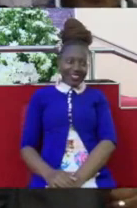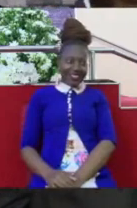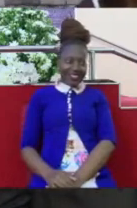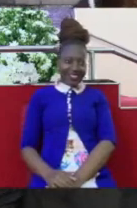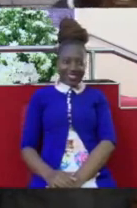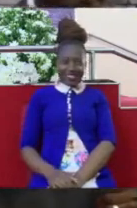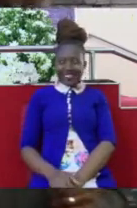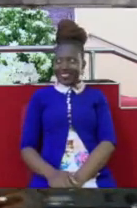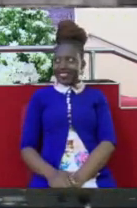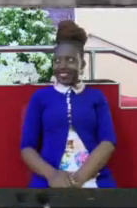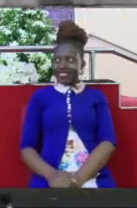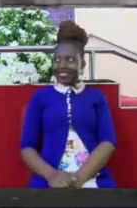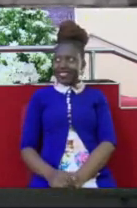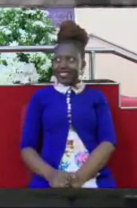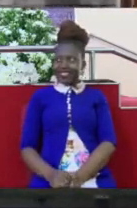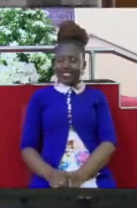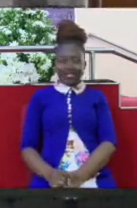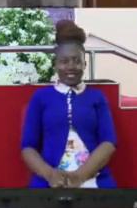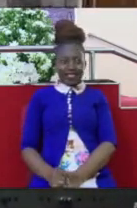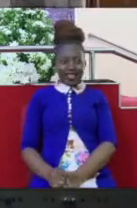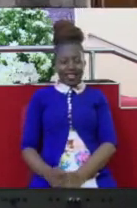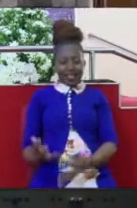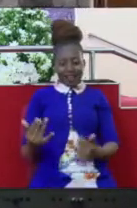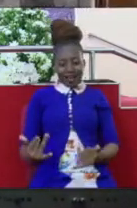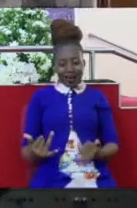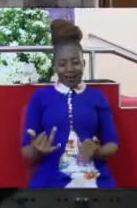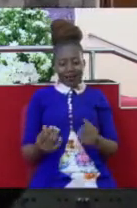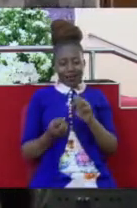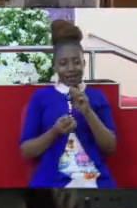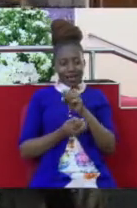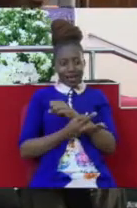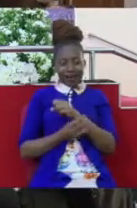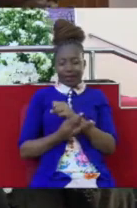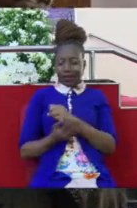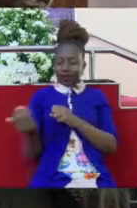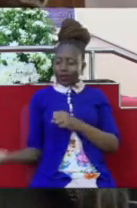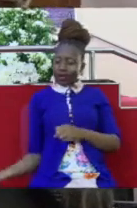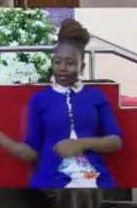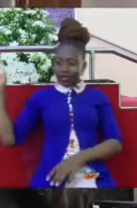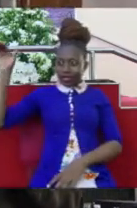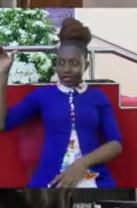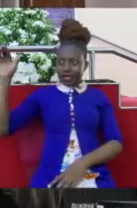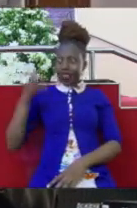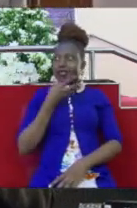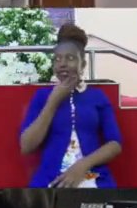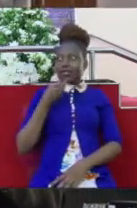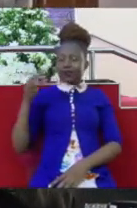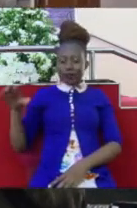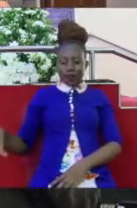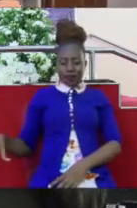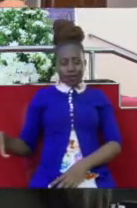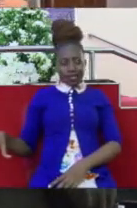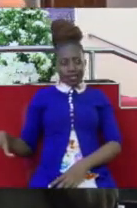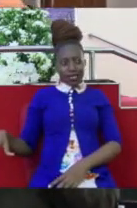This even goes for the teenage boys. Inaenda kwa vijana wa umri mdogo. Your girlfriend, I see, honey. Your girlfriend,